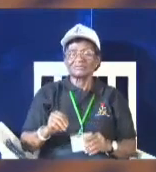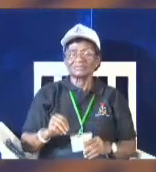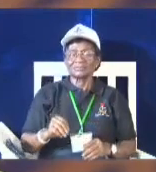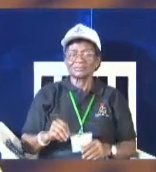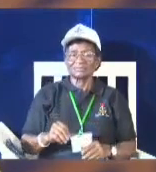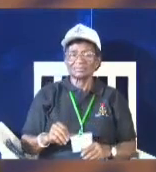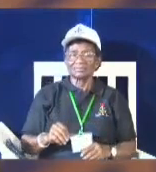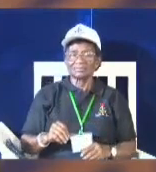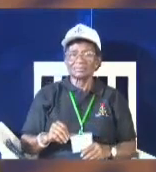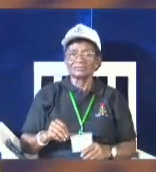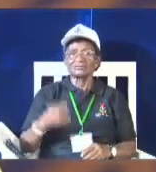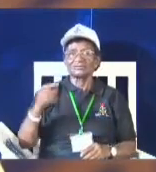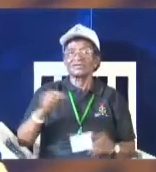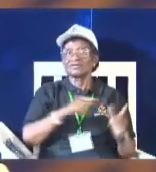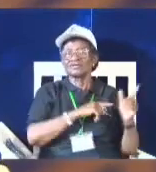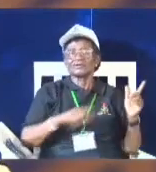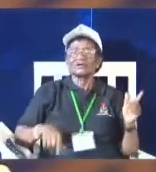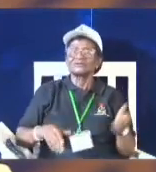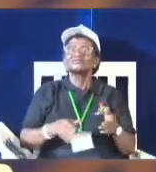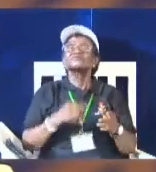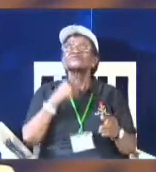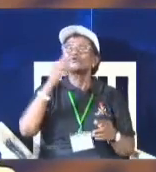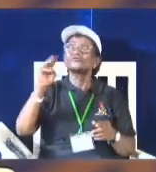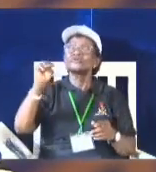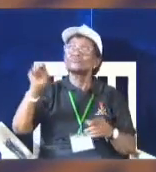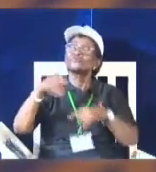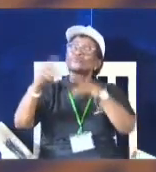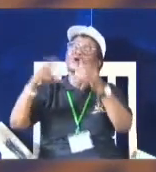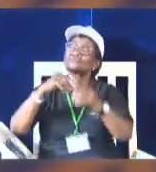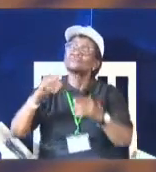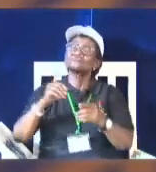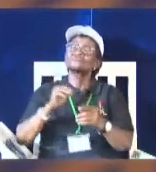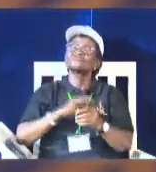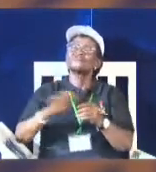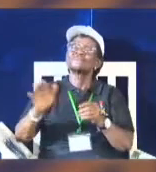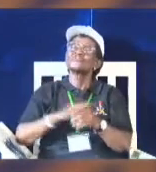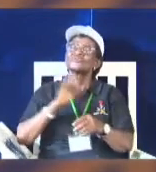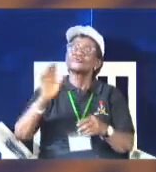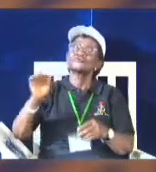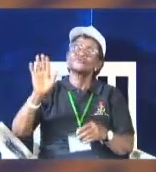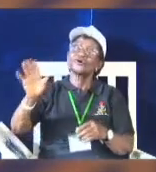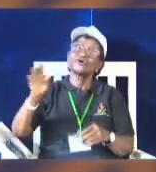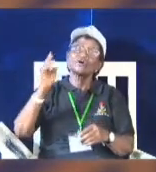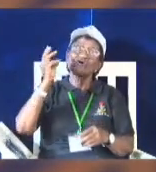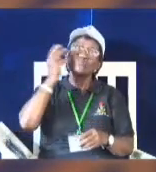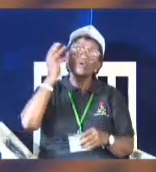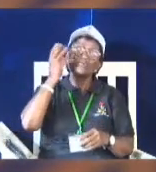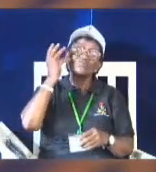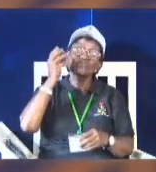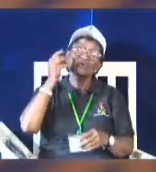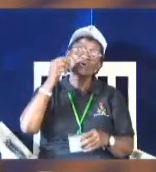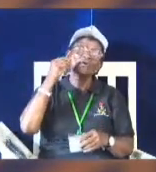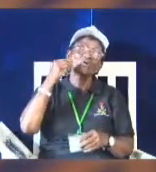and fulfill your purpose. Your purpose is to be an evangelist.